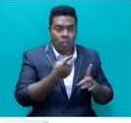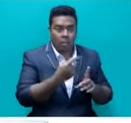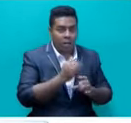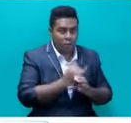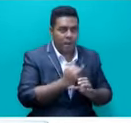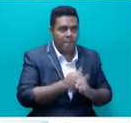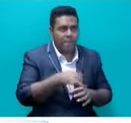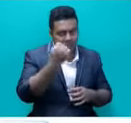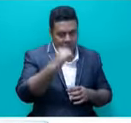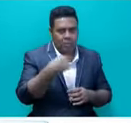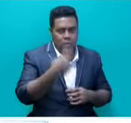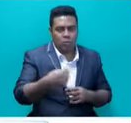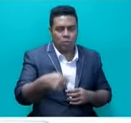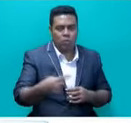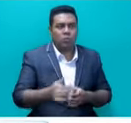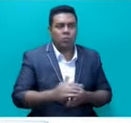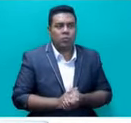still there.